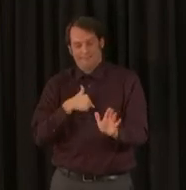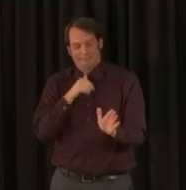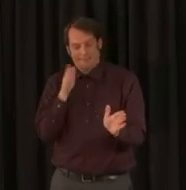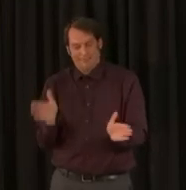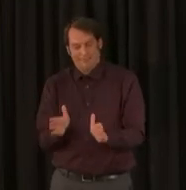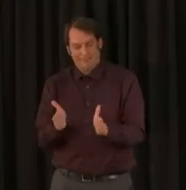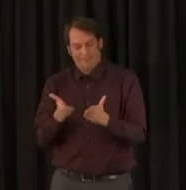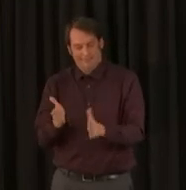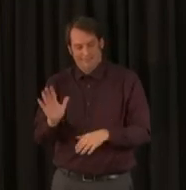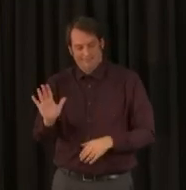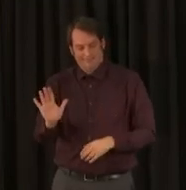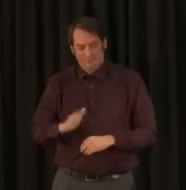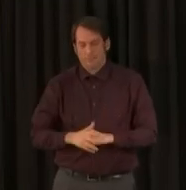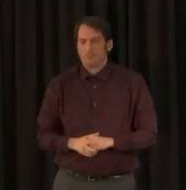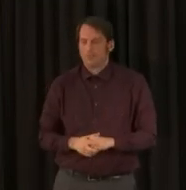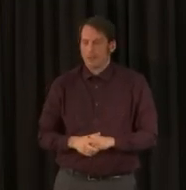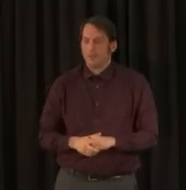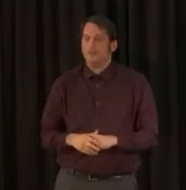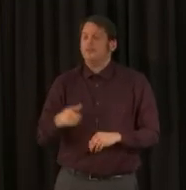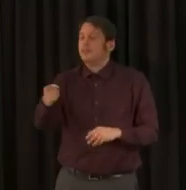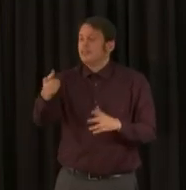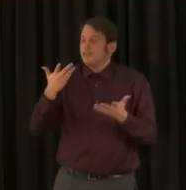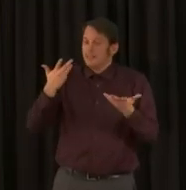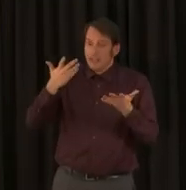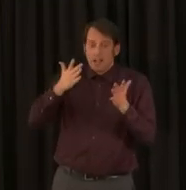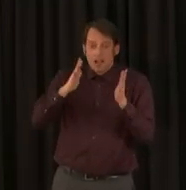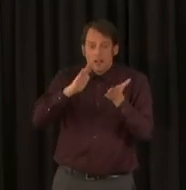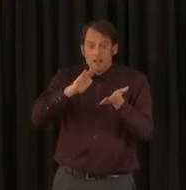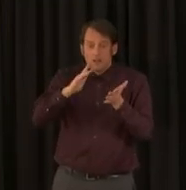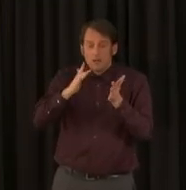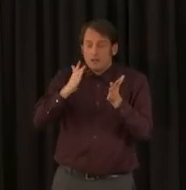loan or even loan forgiveness, again, please reach out to us,